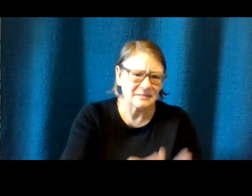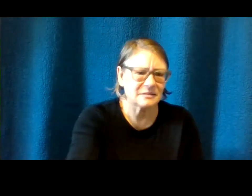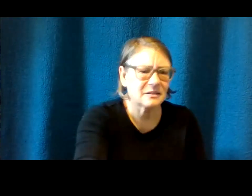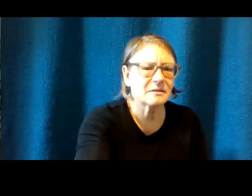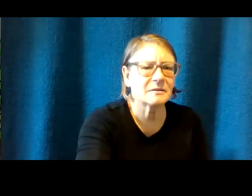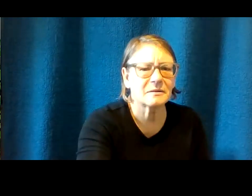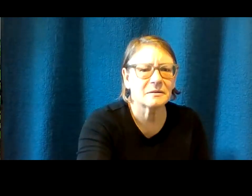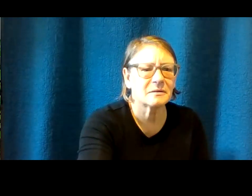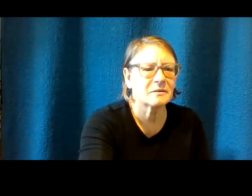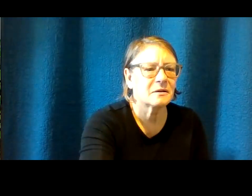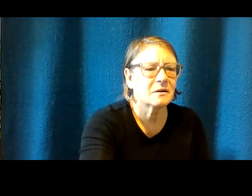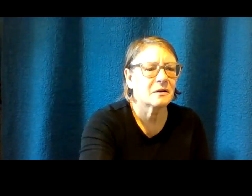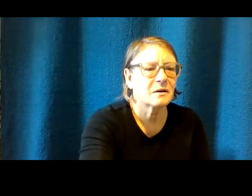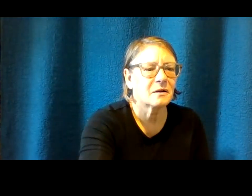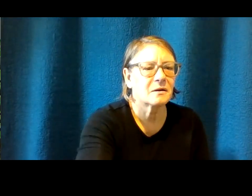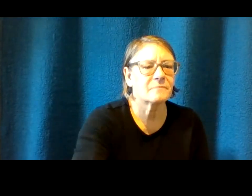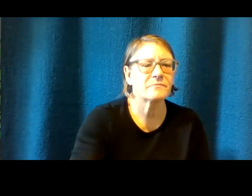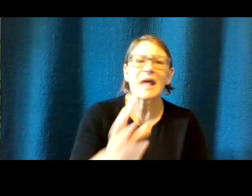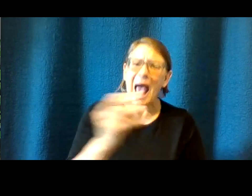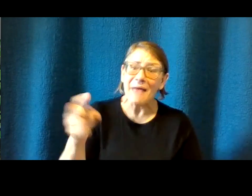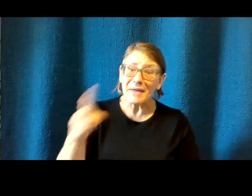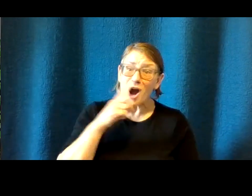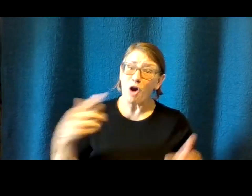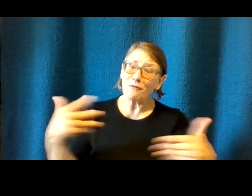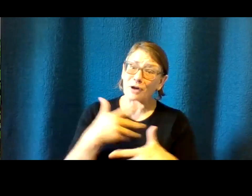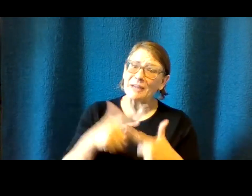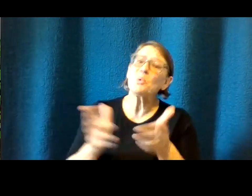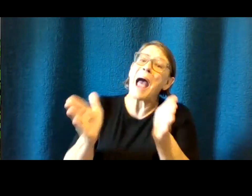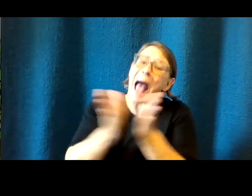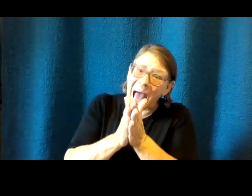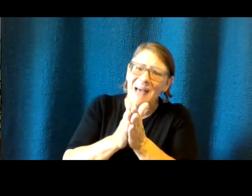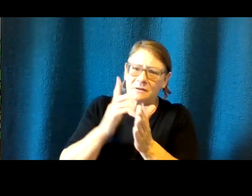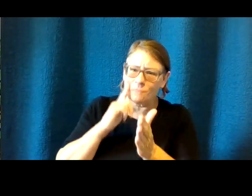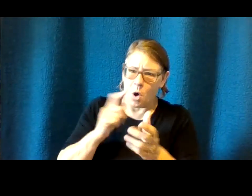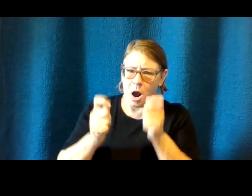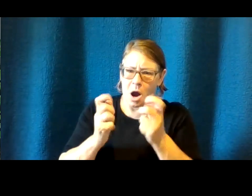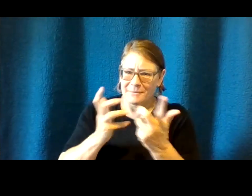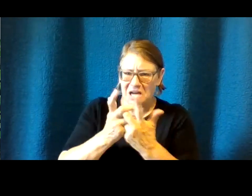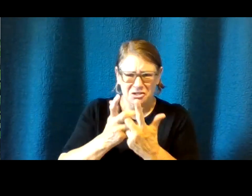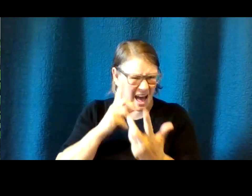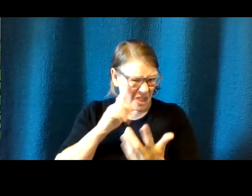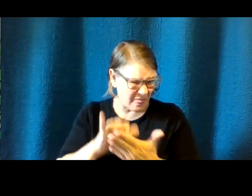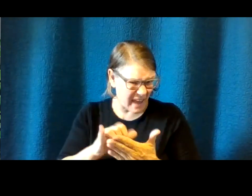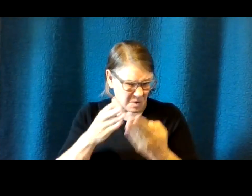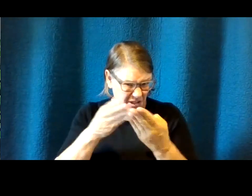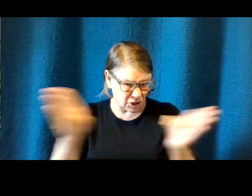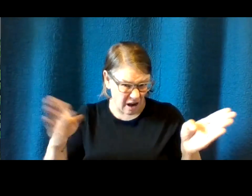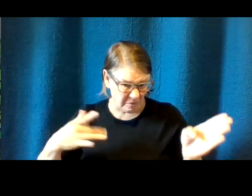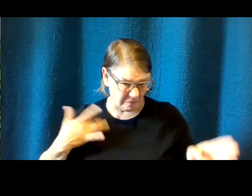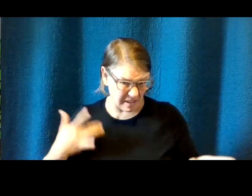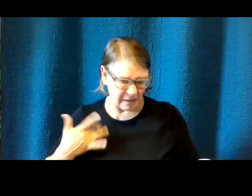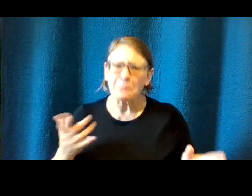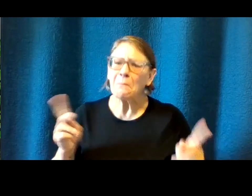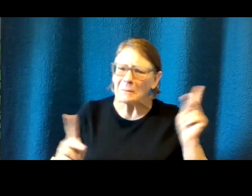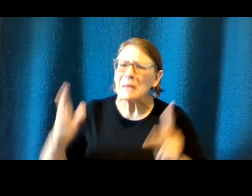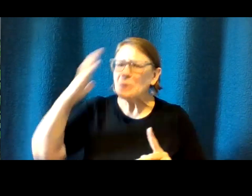that they're afraid to ask for accommodations. So I kind of got that was kind of a general feeling that even though people know of